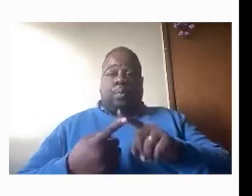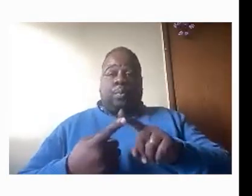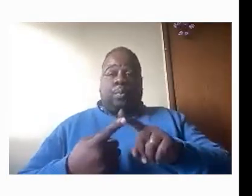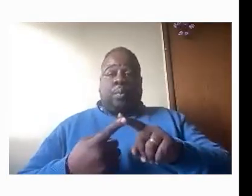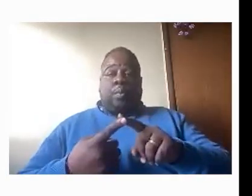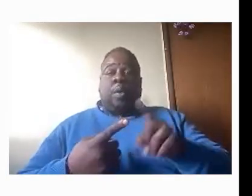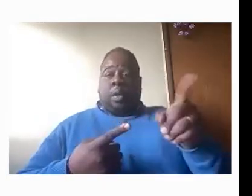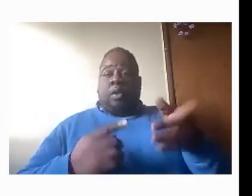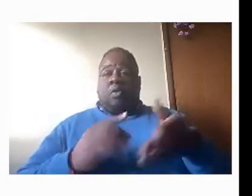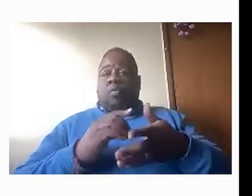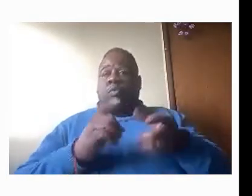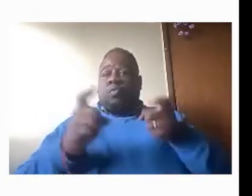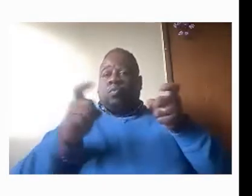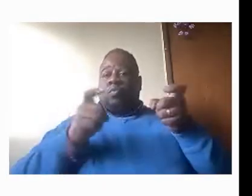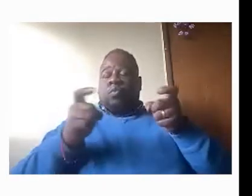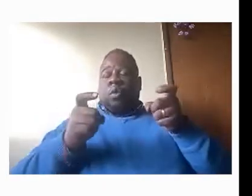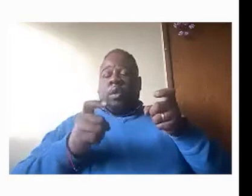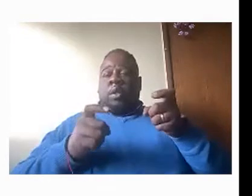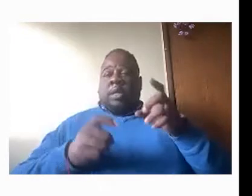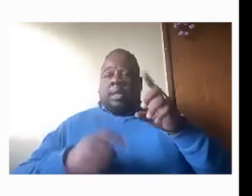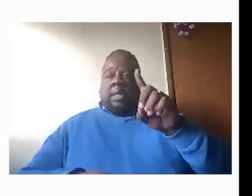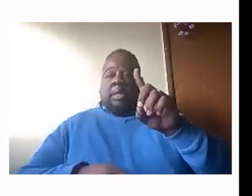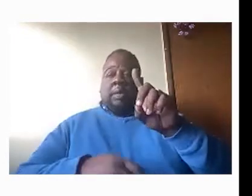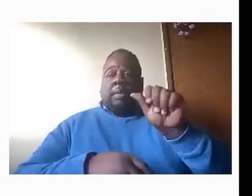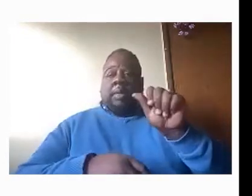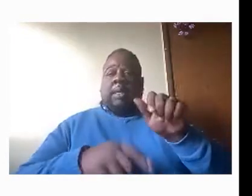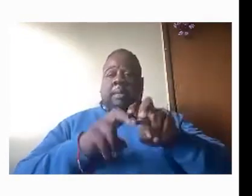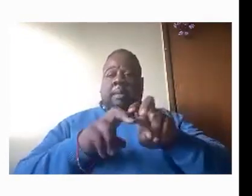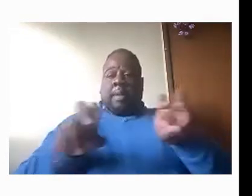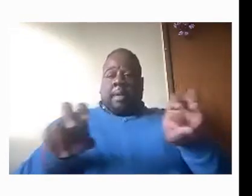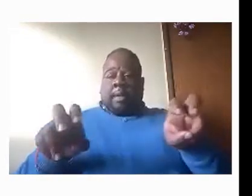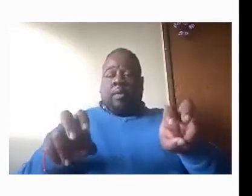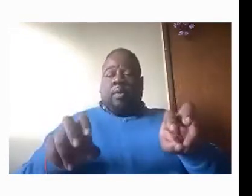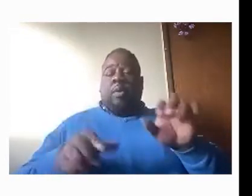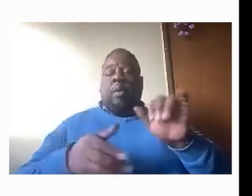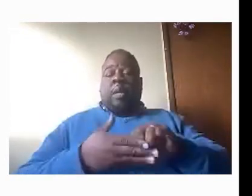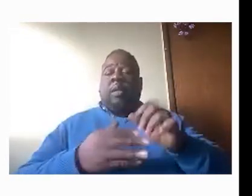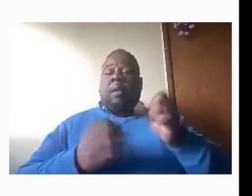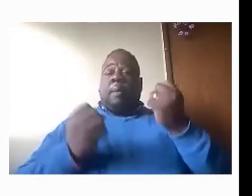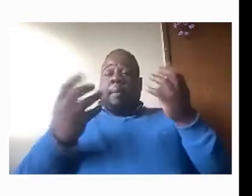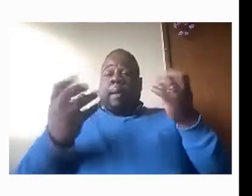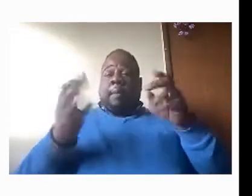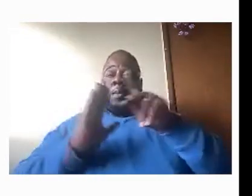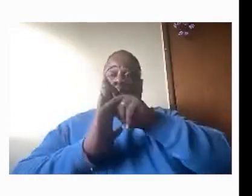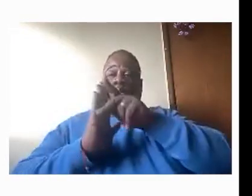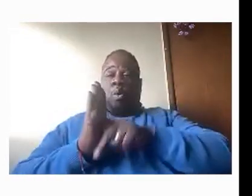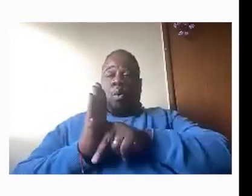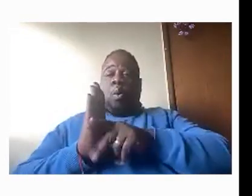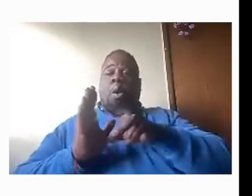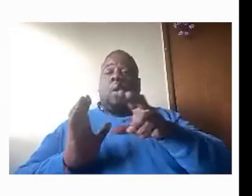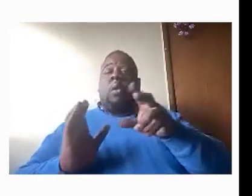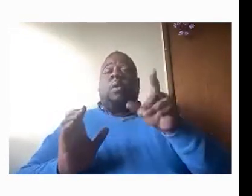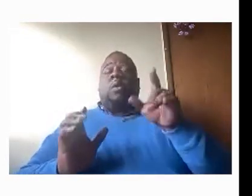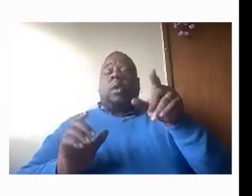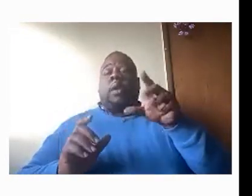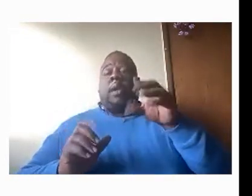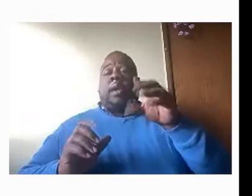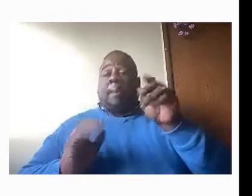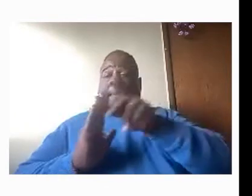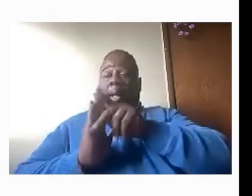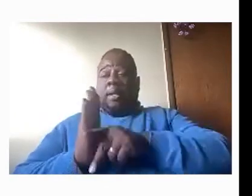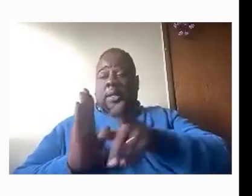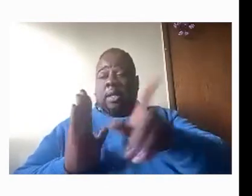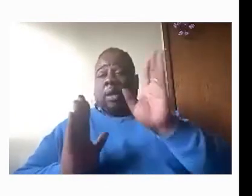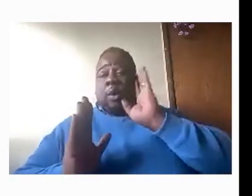panel where many of the protocols and policies usually will go through a panel of disability advocates so they can look